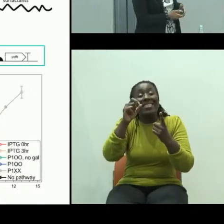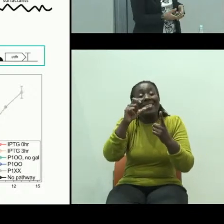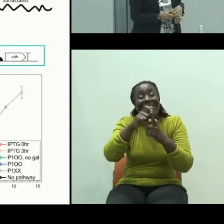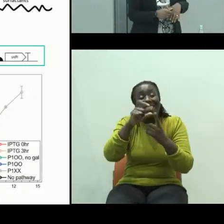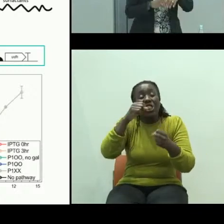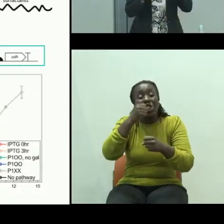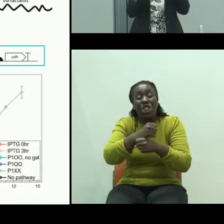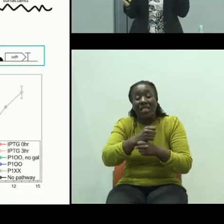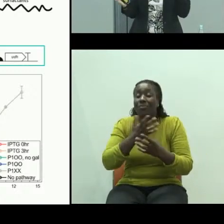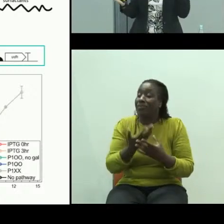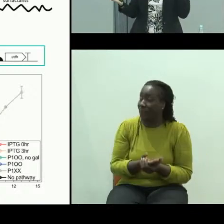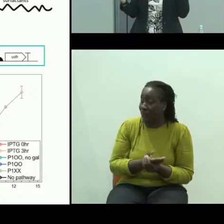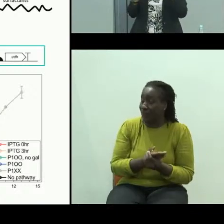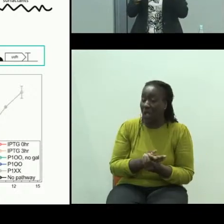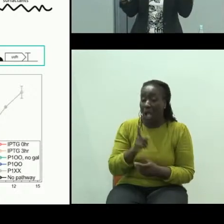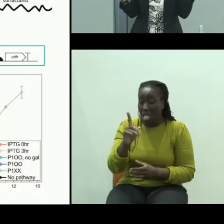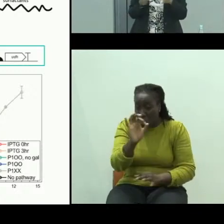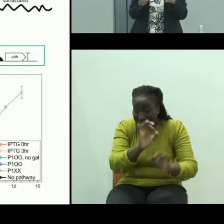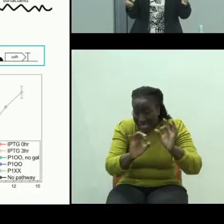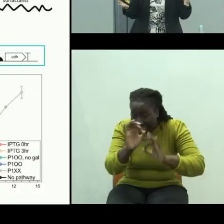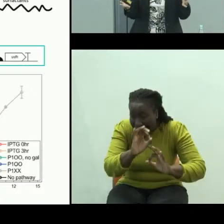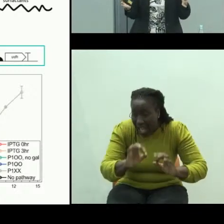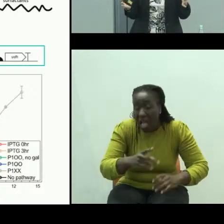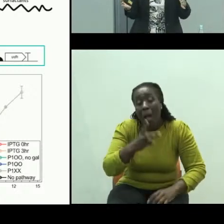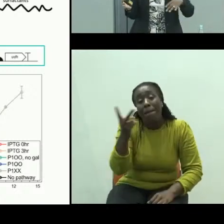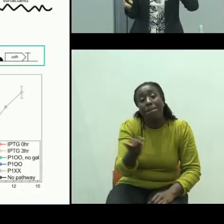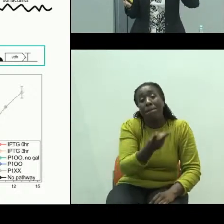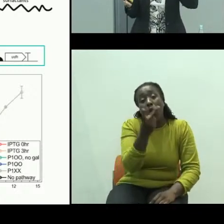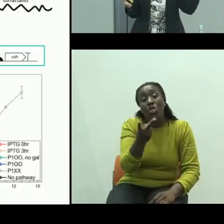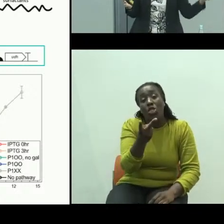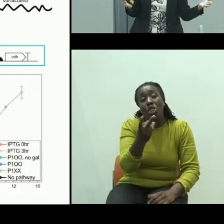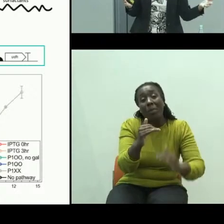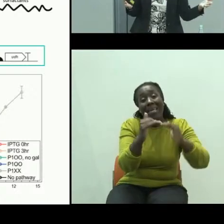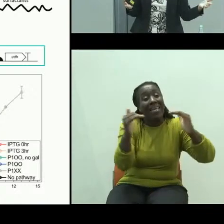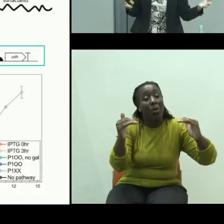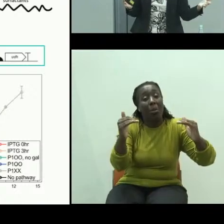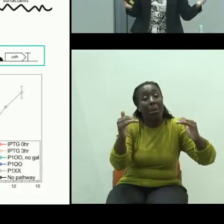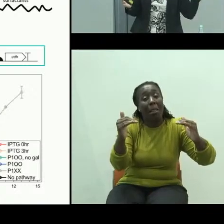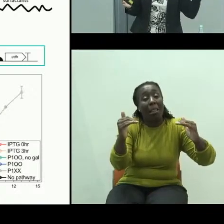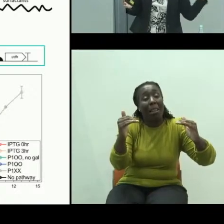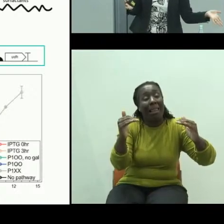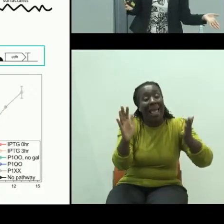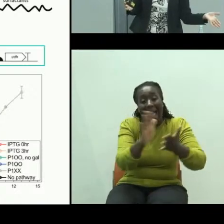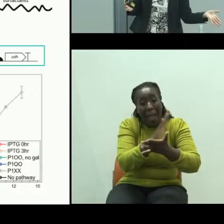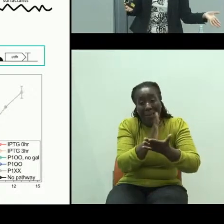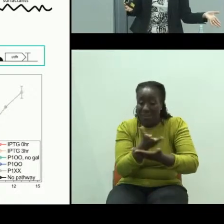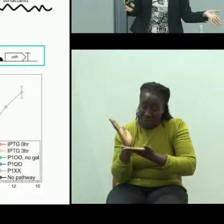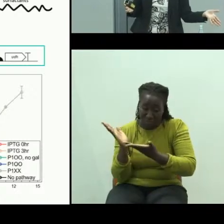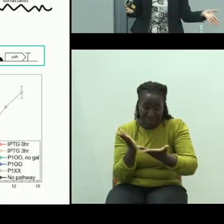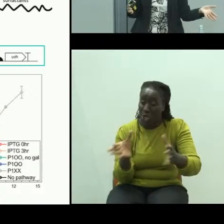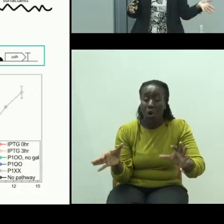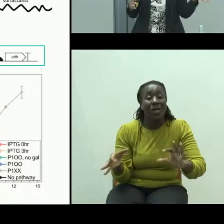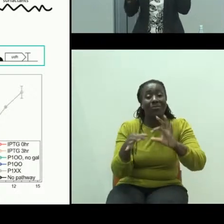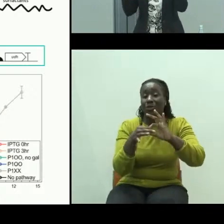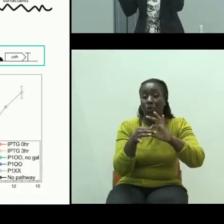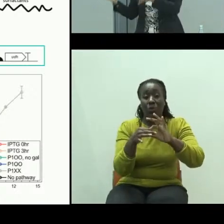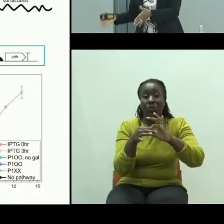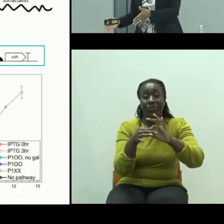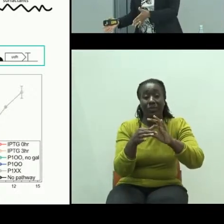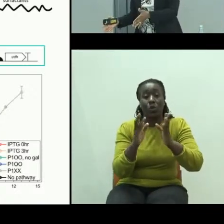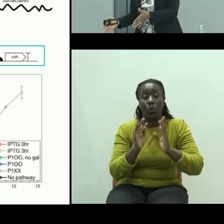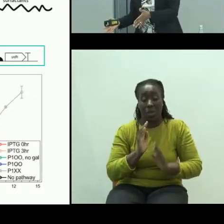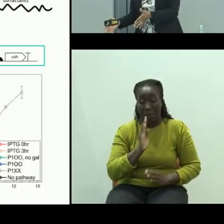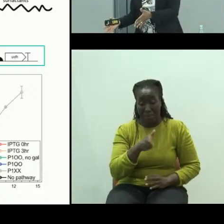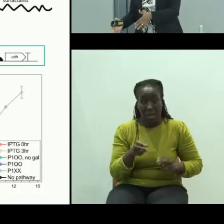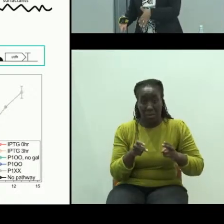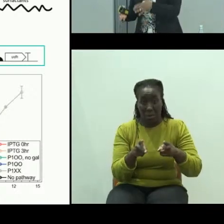IPTG. So those cells are equally happy if we induce with something that's not associated with the pathway than they